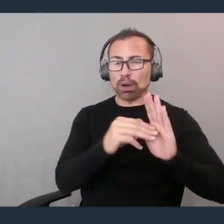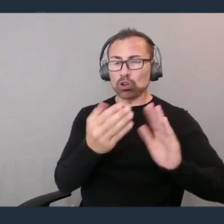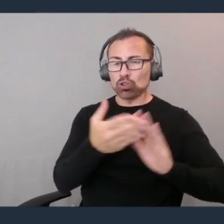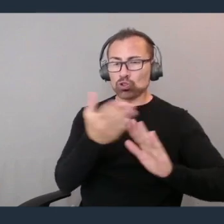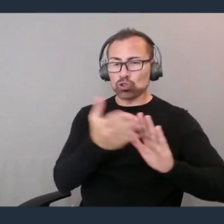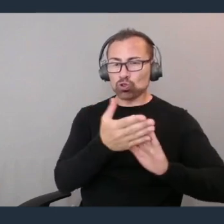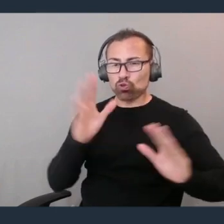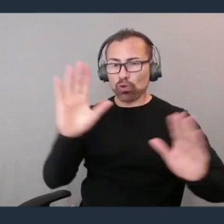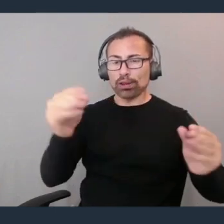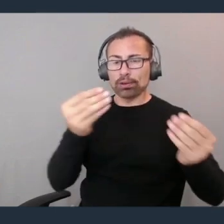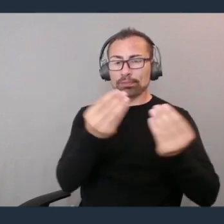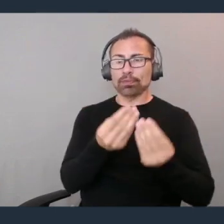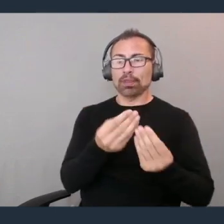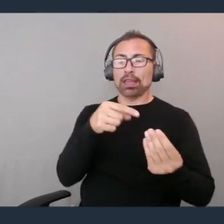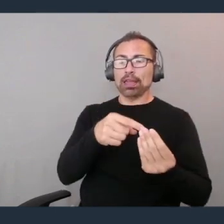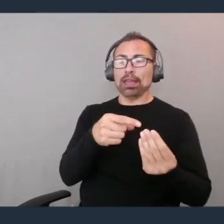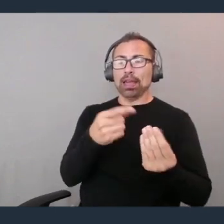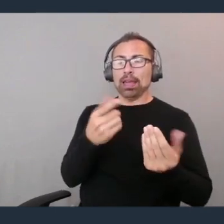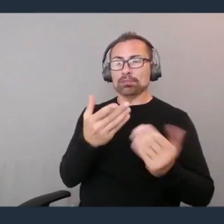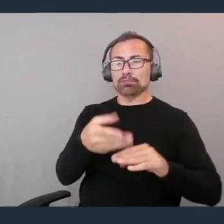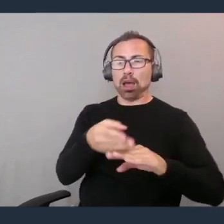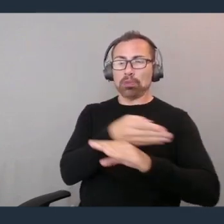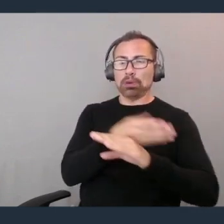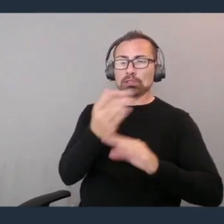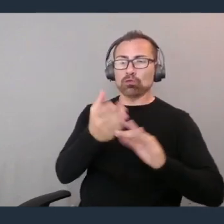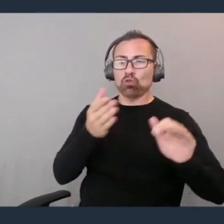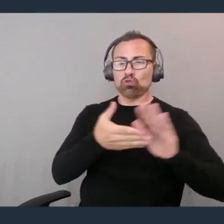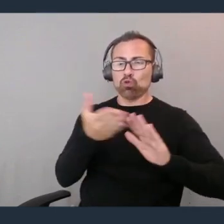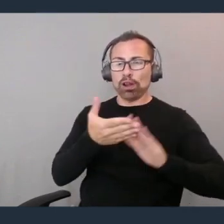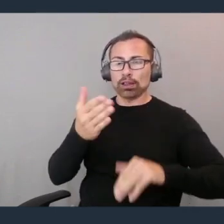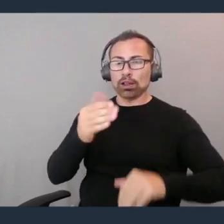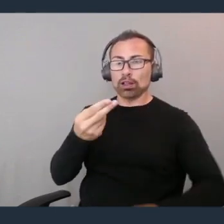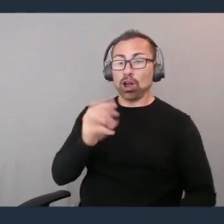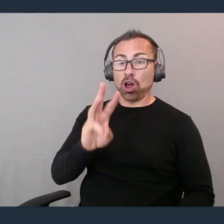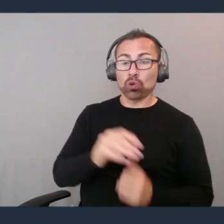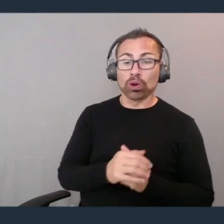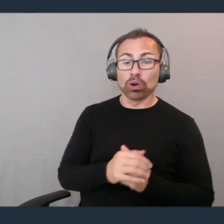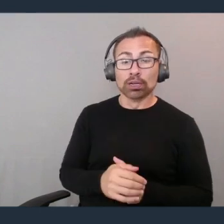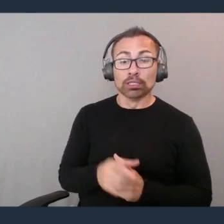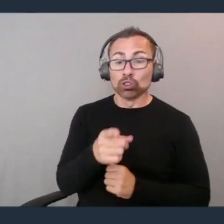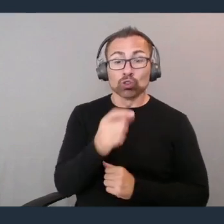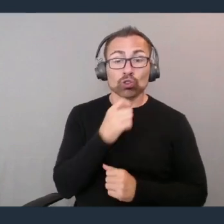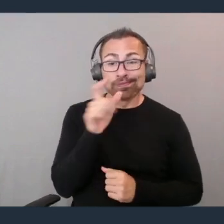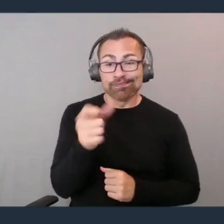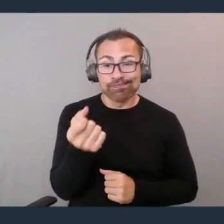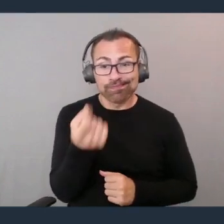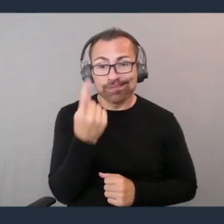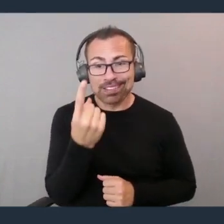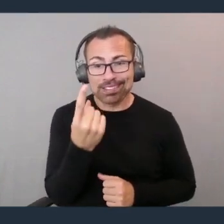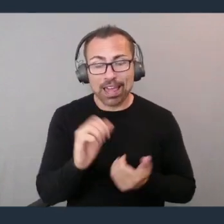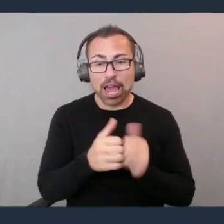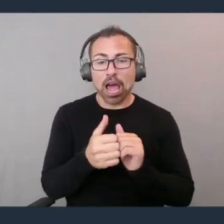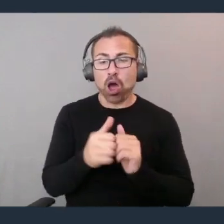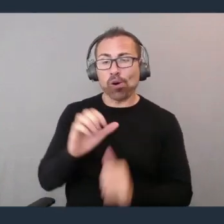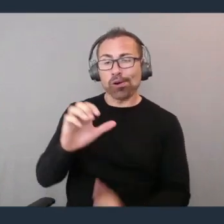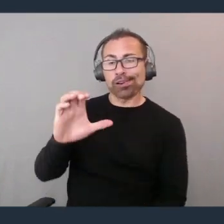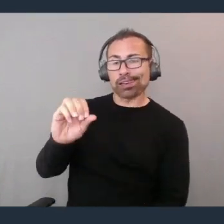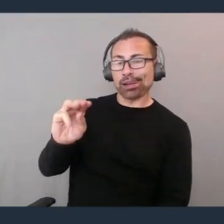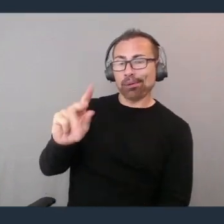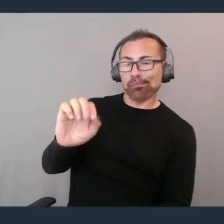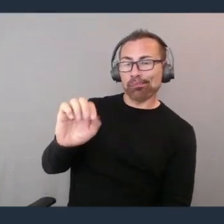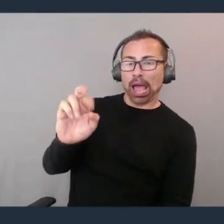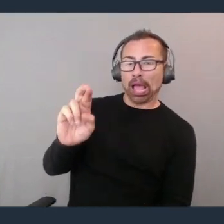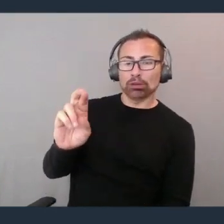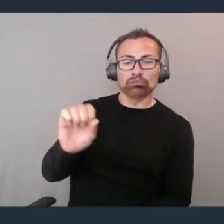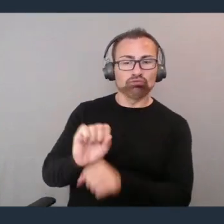on the hardware. So there's the element that we're taking the math out of you having to understand that basically how compilers work and help you optimize